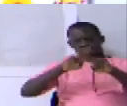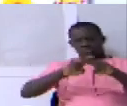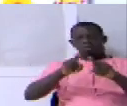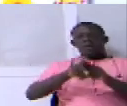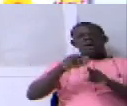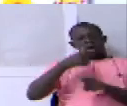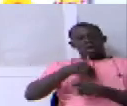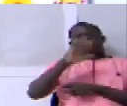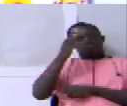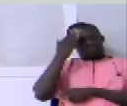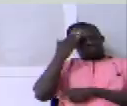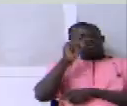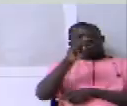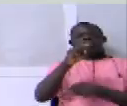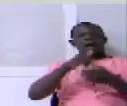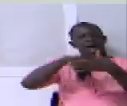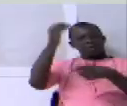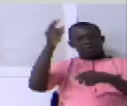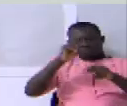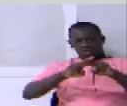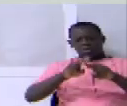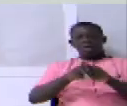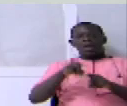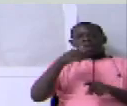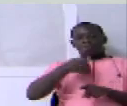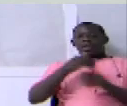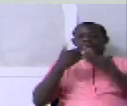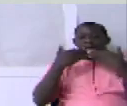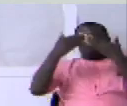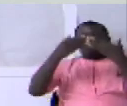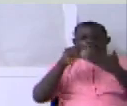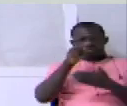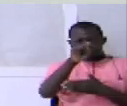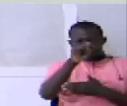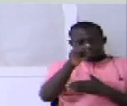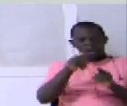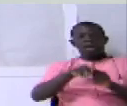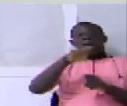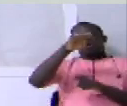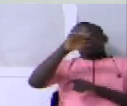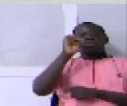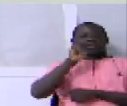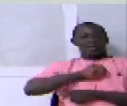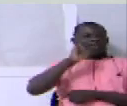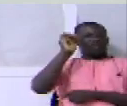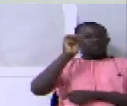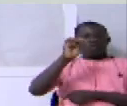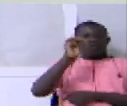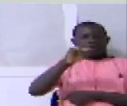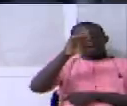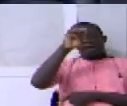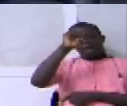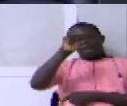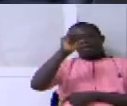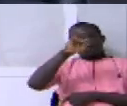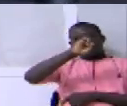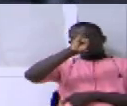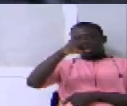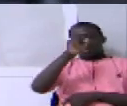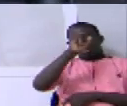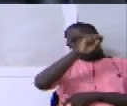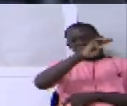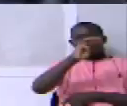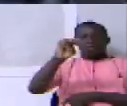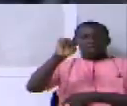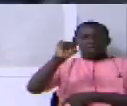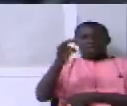were outside. Yes, but sir. I'm telling you that he called Ijame chief torturer. Ngalon ko utumu ebe banta.